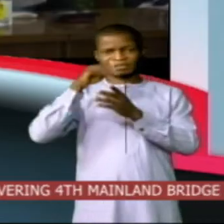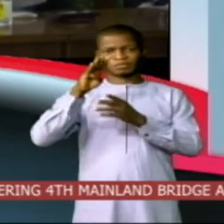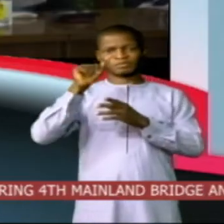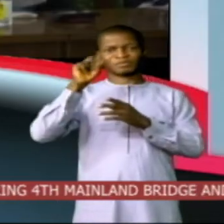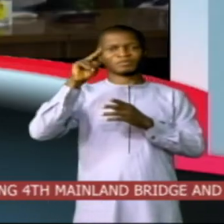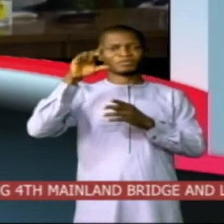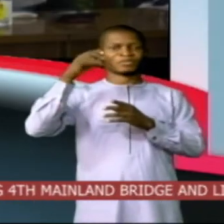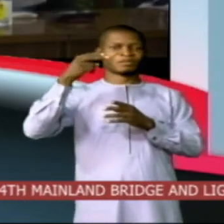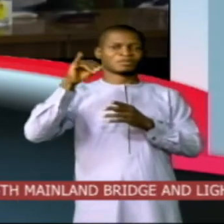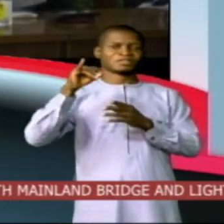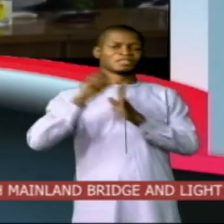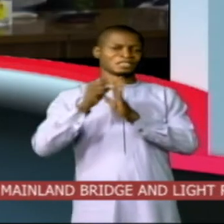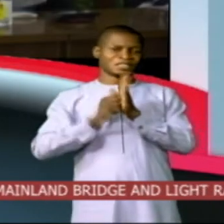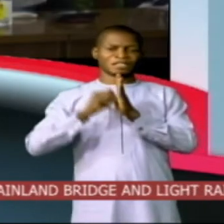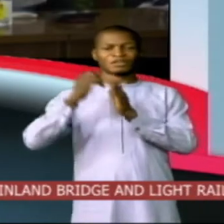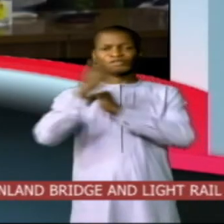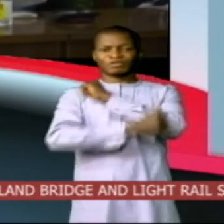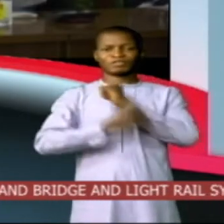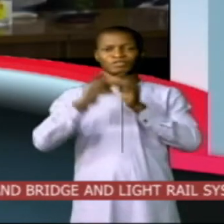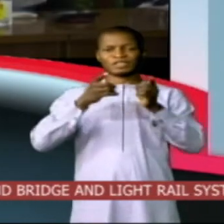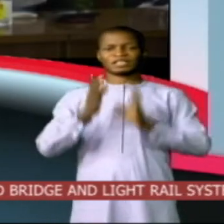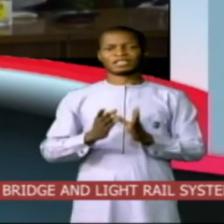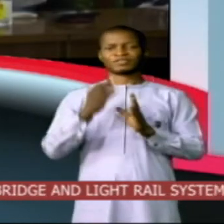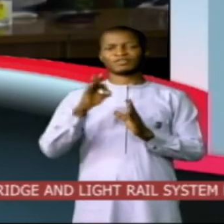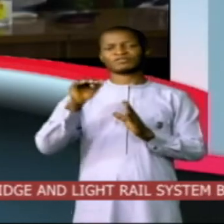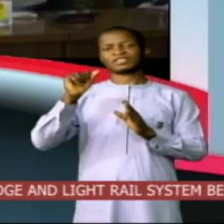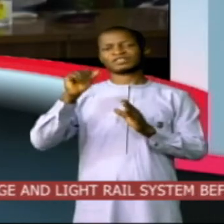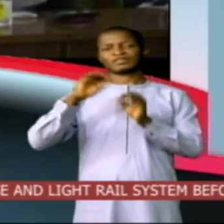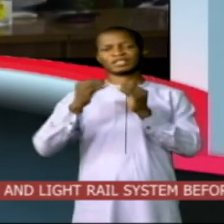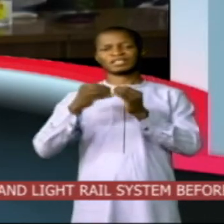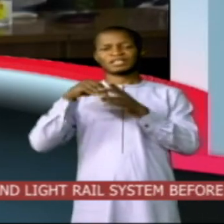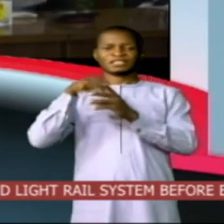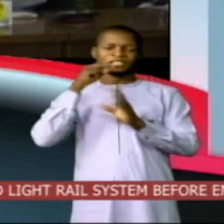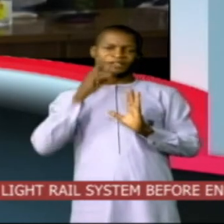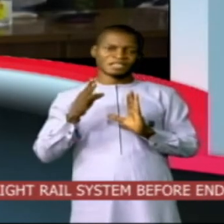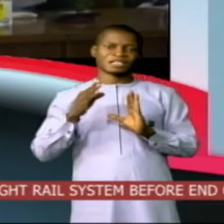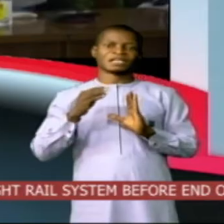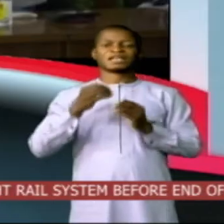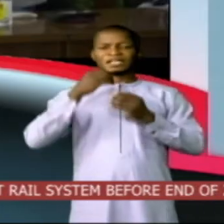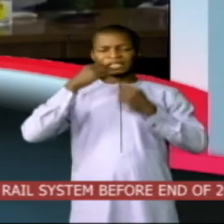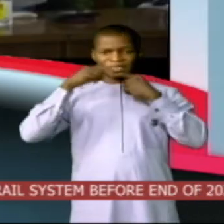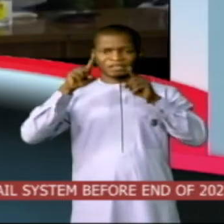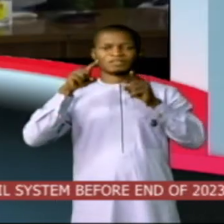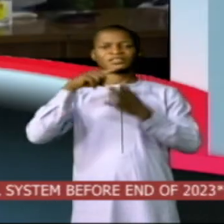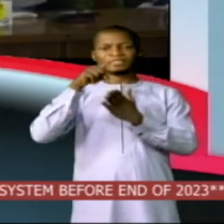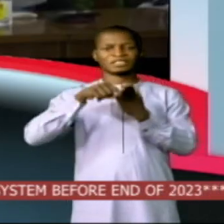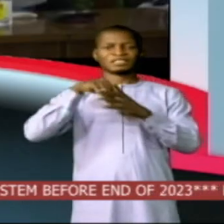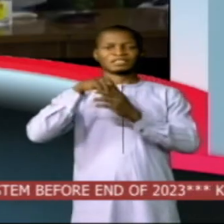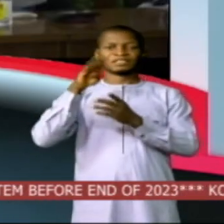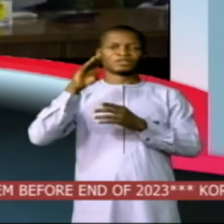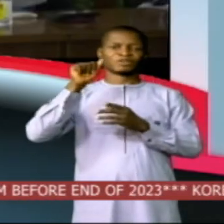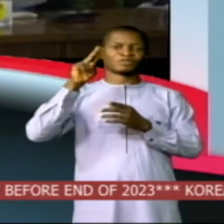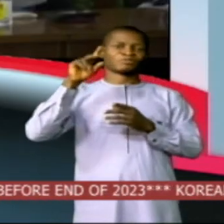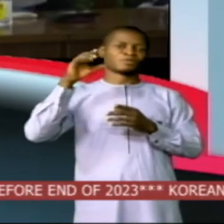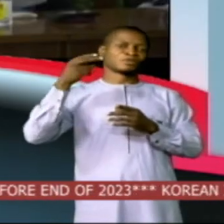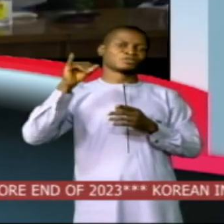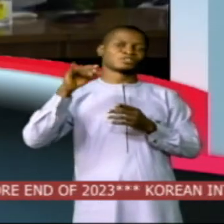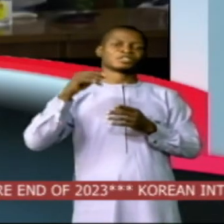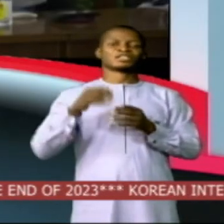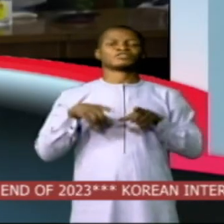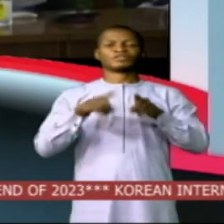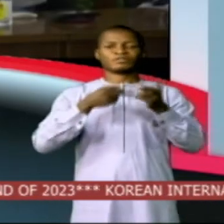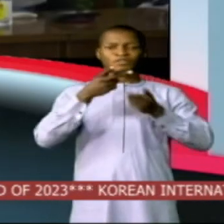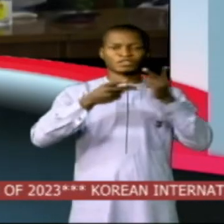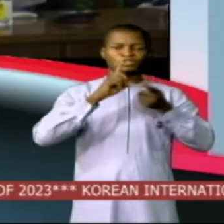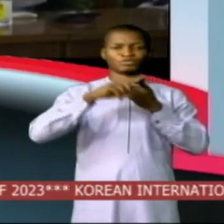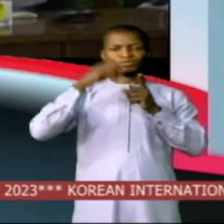Country Director of the agency in Nigeria, Wu Chan Chang, gave the indication in Bauchi during a courtesy visit, and Governor